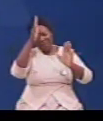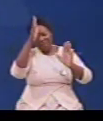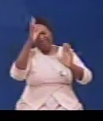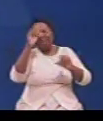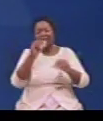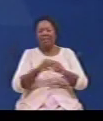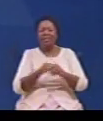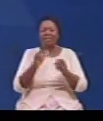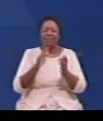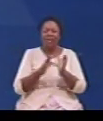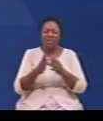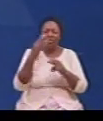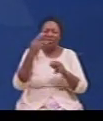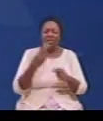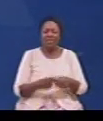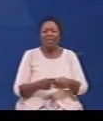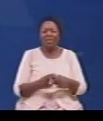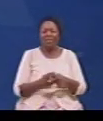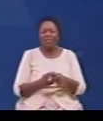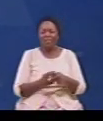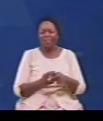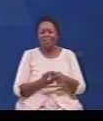in Jesus' name. Amen.